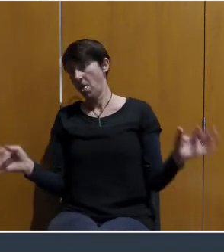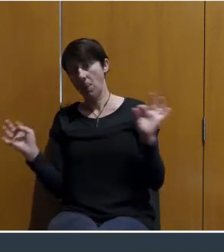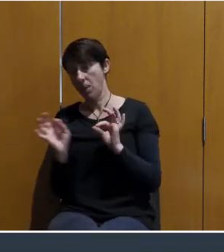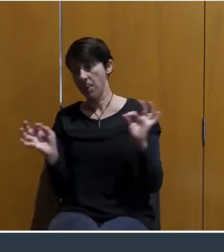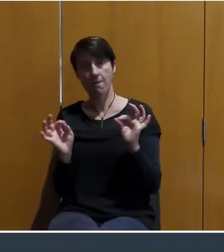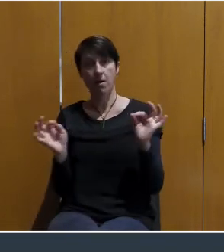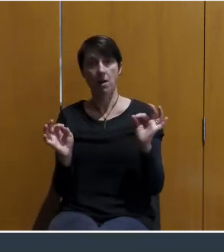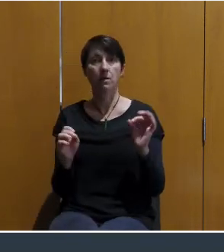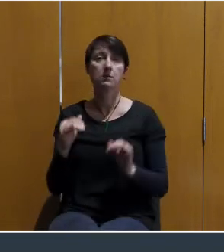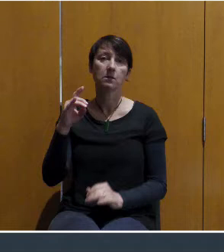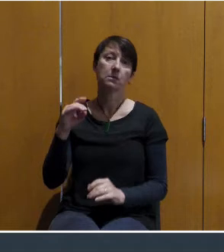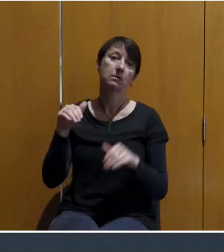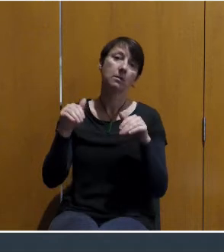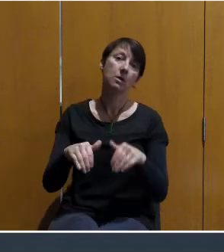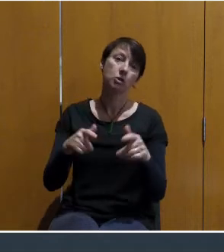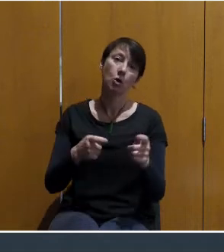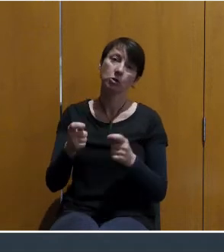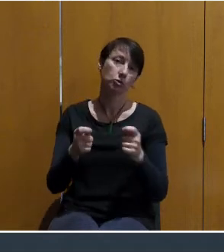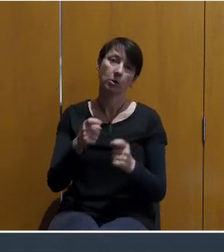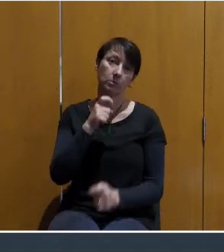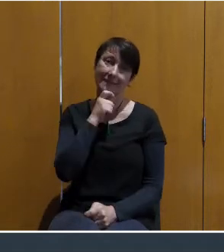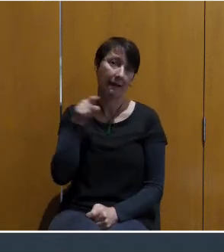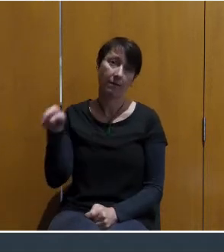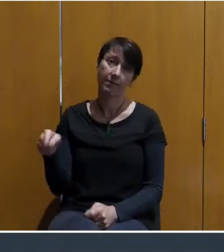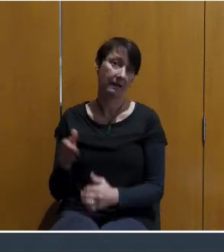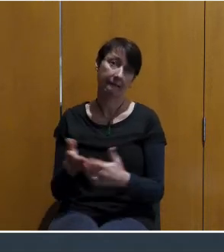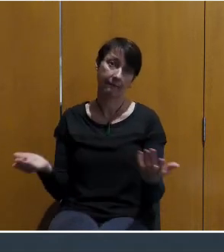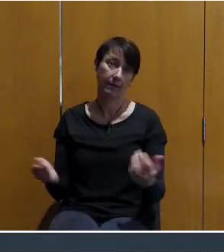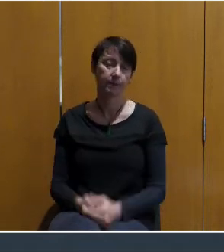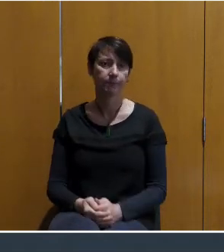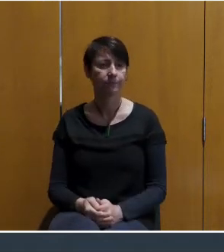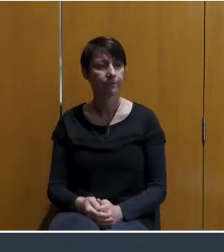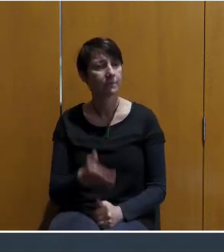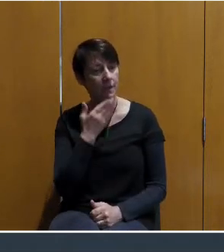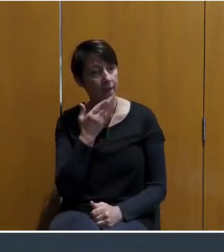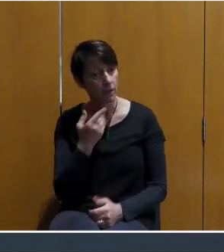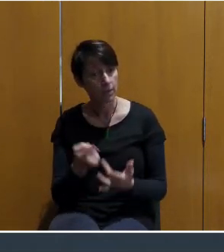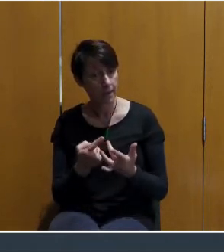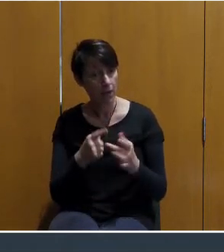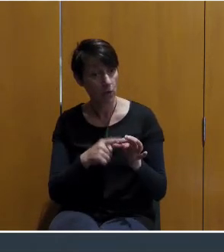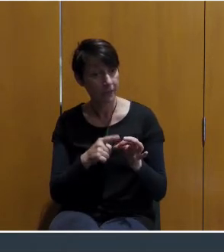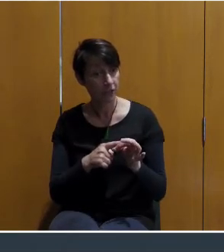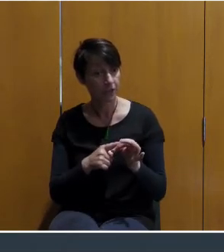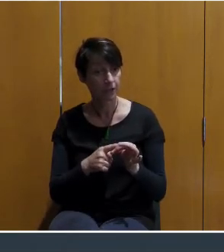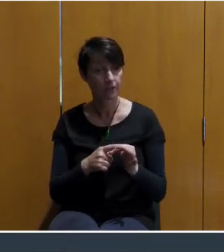you. Any further questions? Thank you very much for your time, Rachel. Thank you.